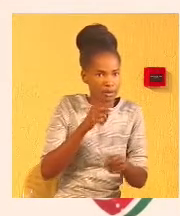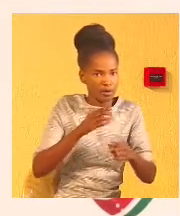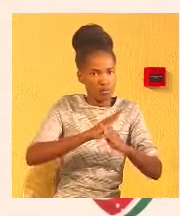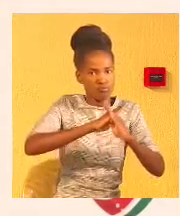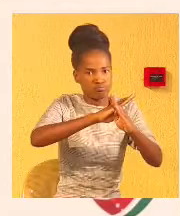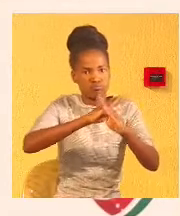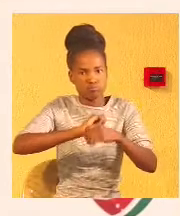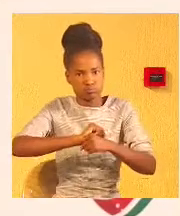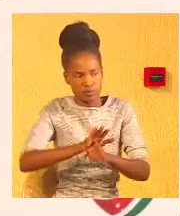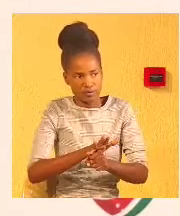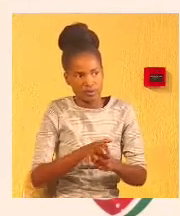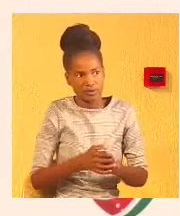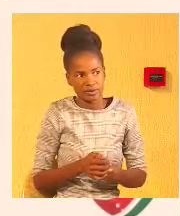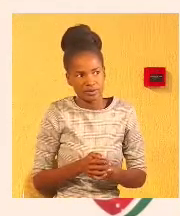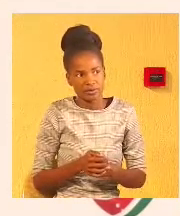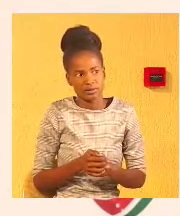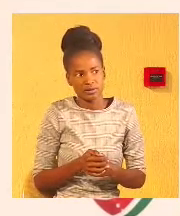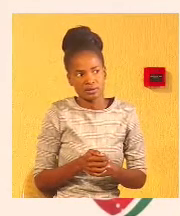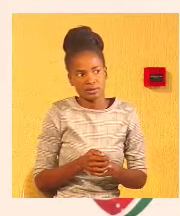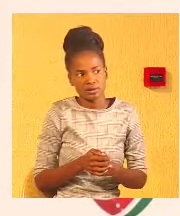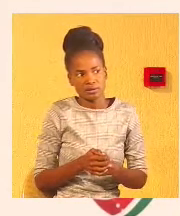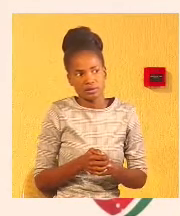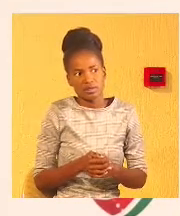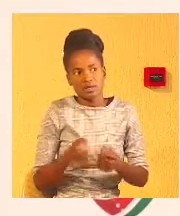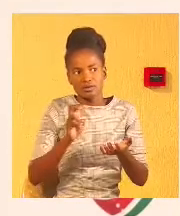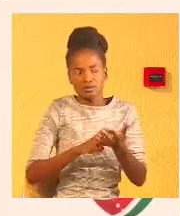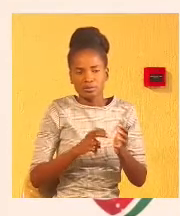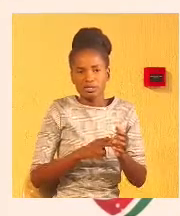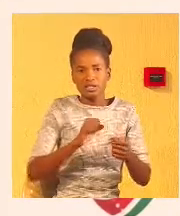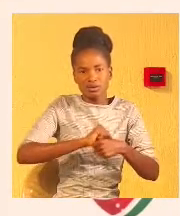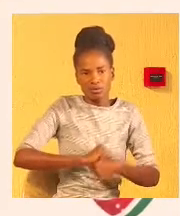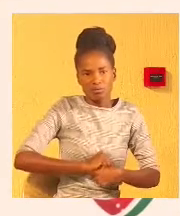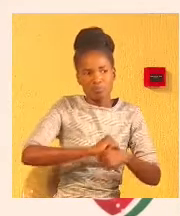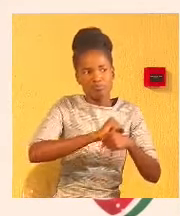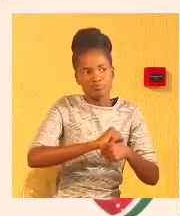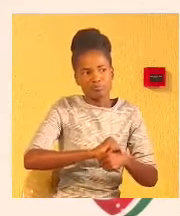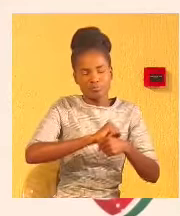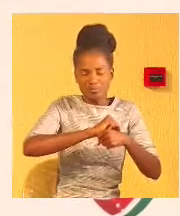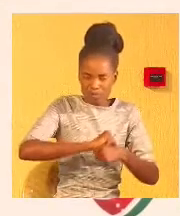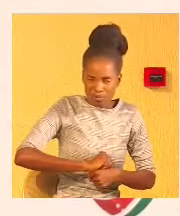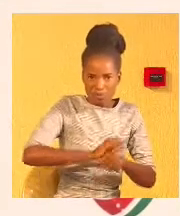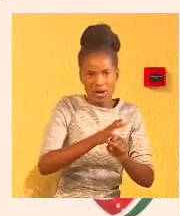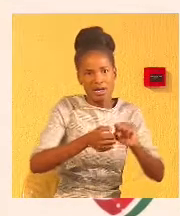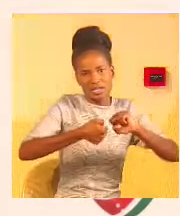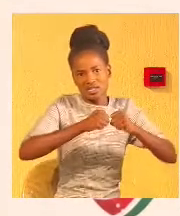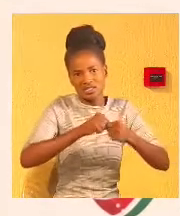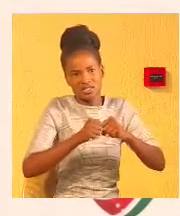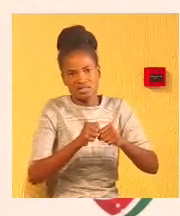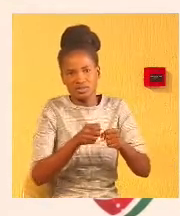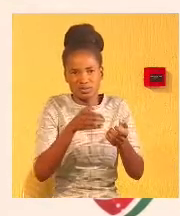effect of COVID-19 really are fleeting. There are a few of them and they will be